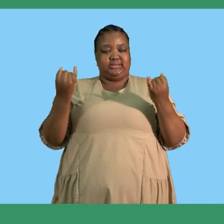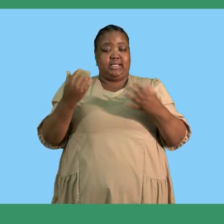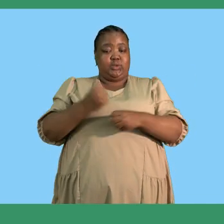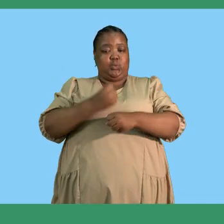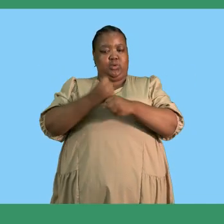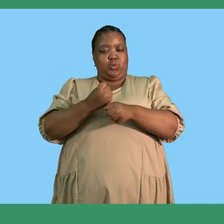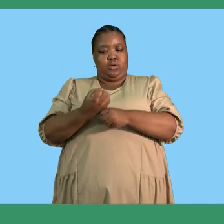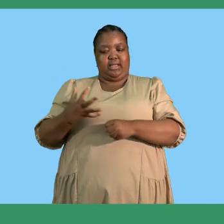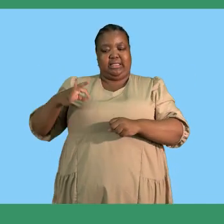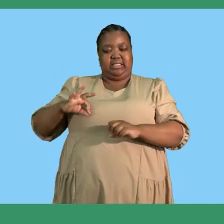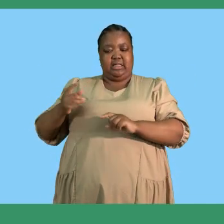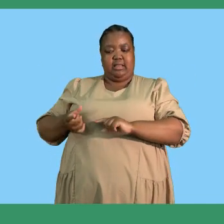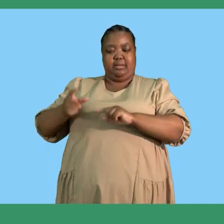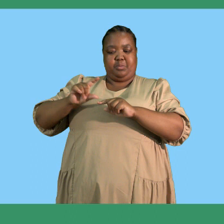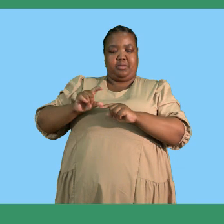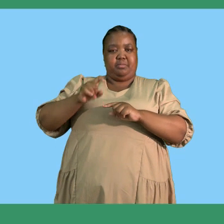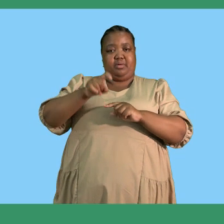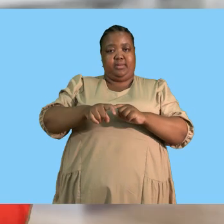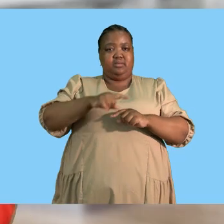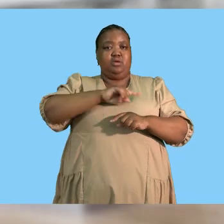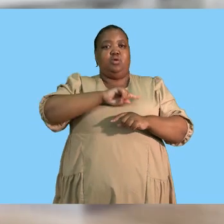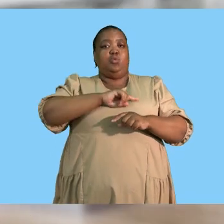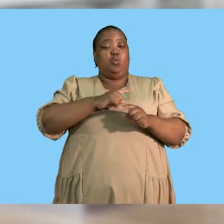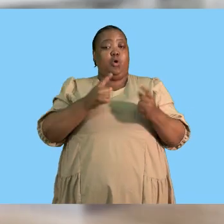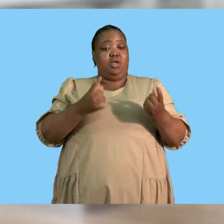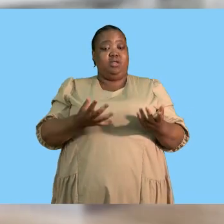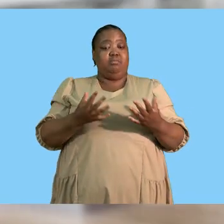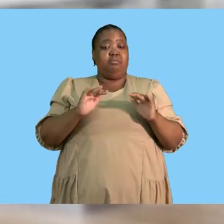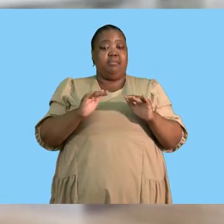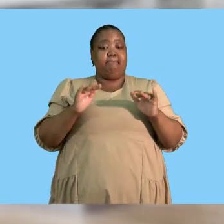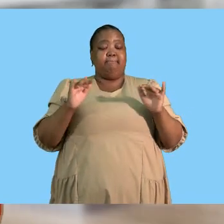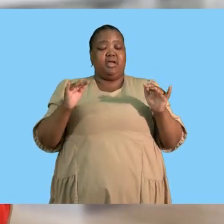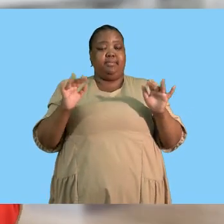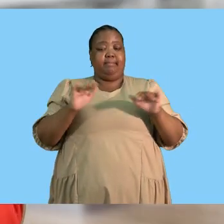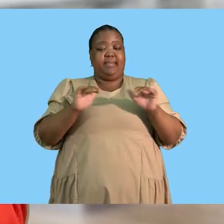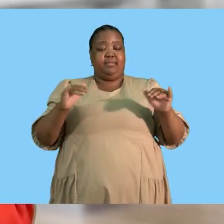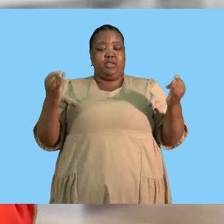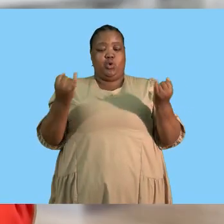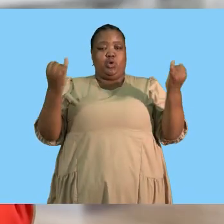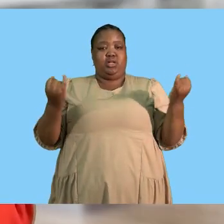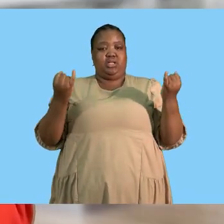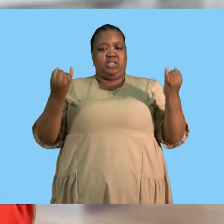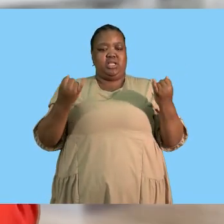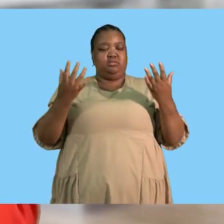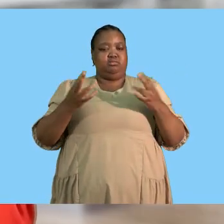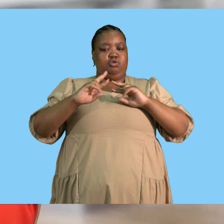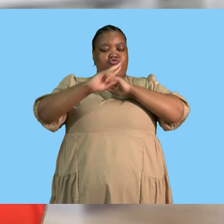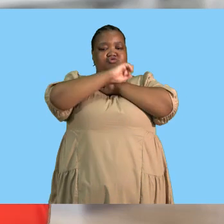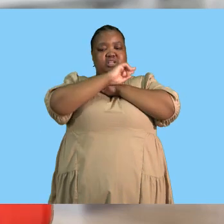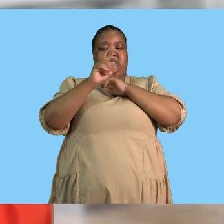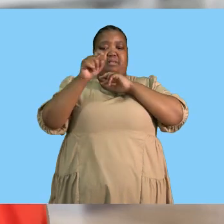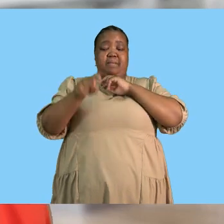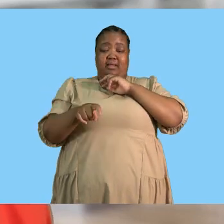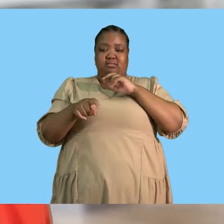on public holidays. This is because it is the time where they are supposed to be resting. So you must